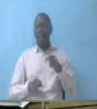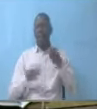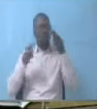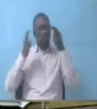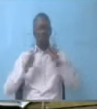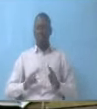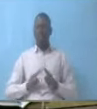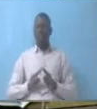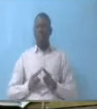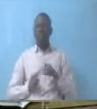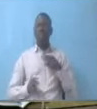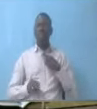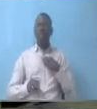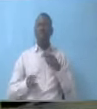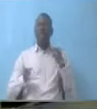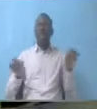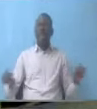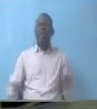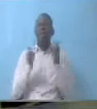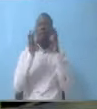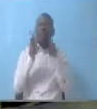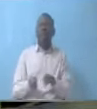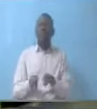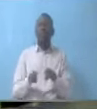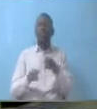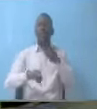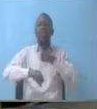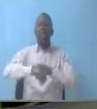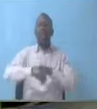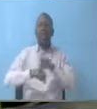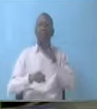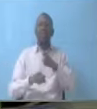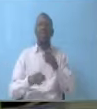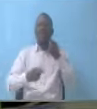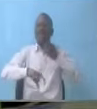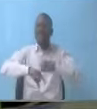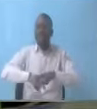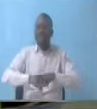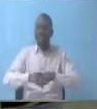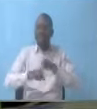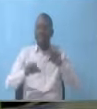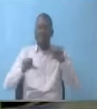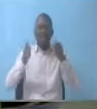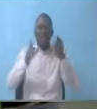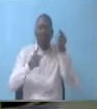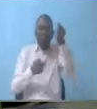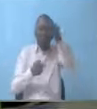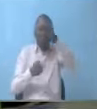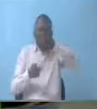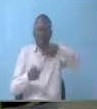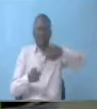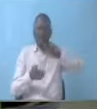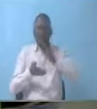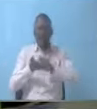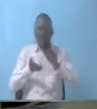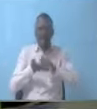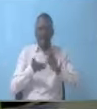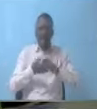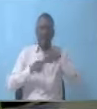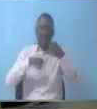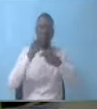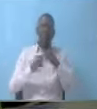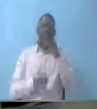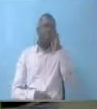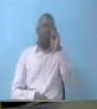but at the drafting stage. Because the moment you look at it, the few things as you one should look at as